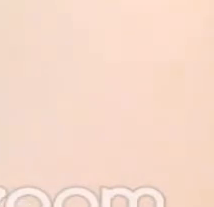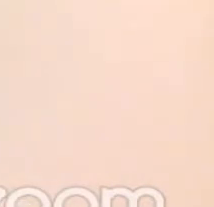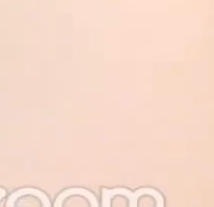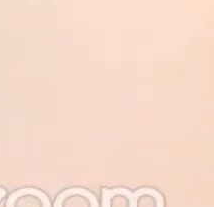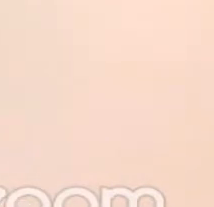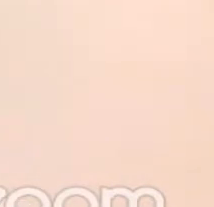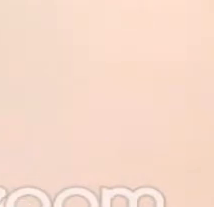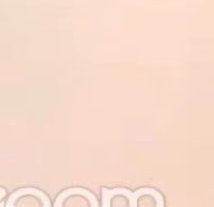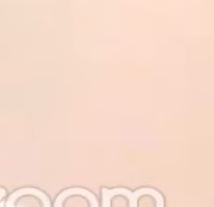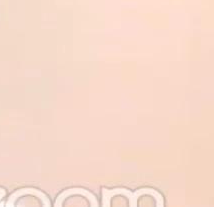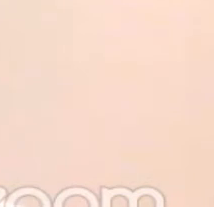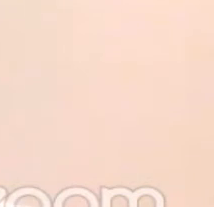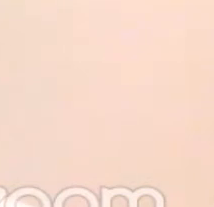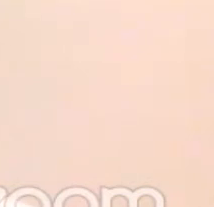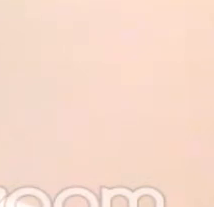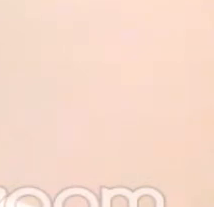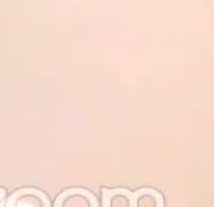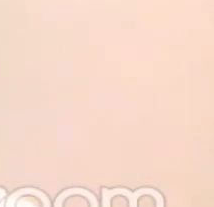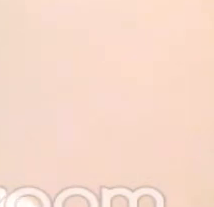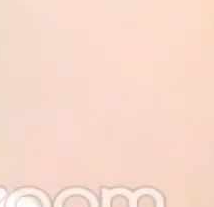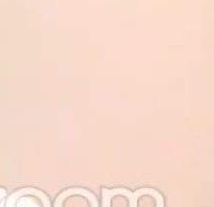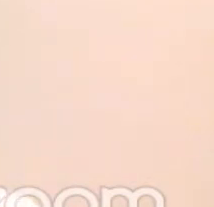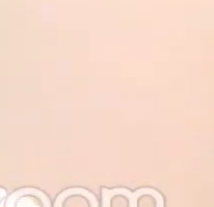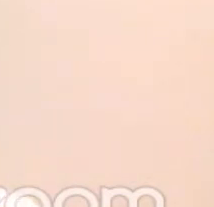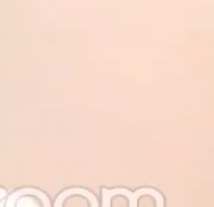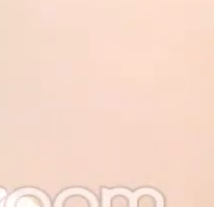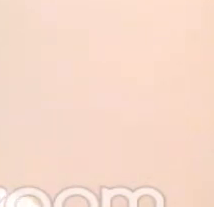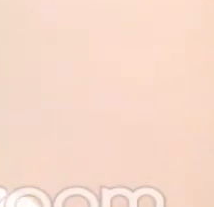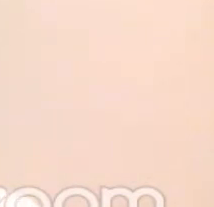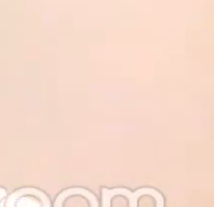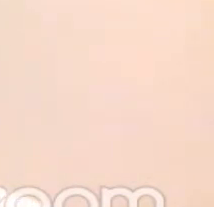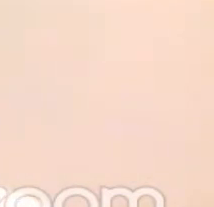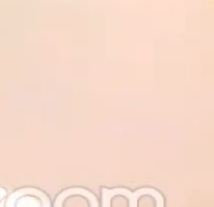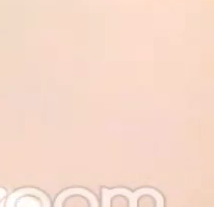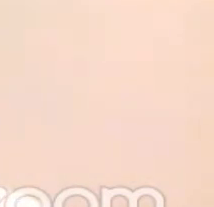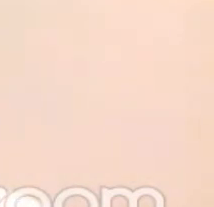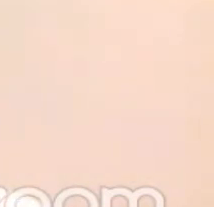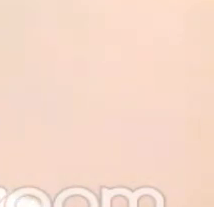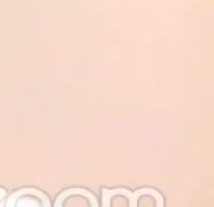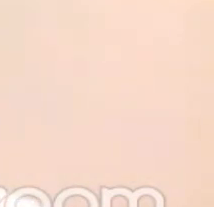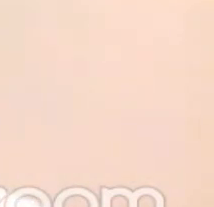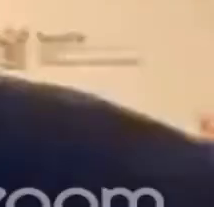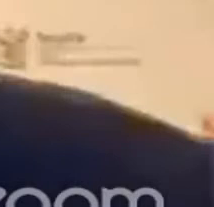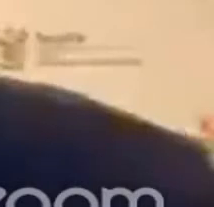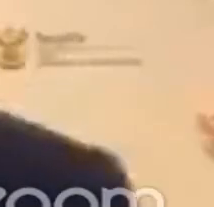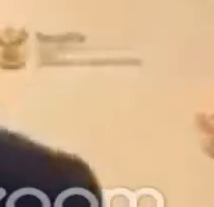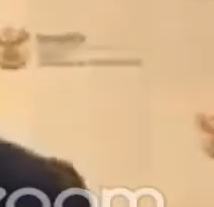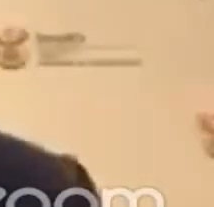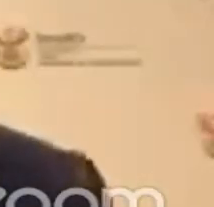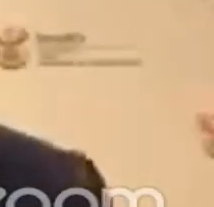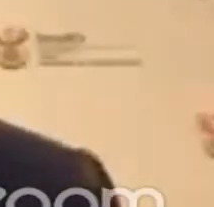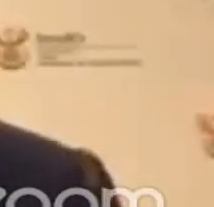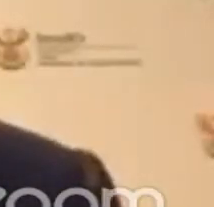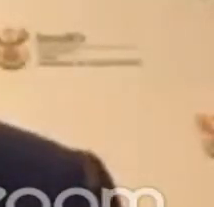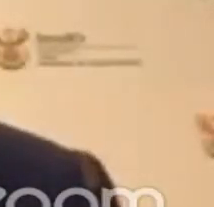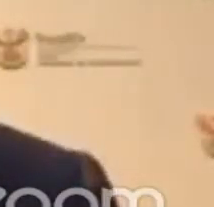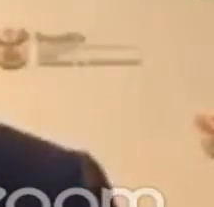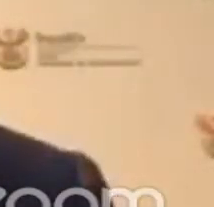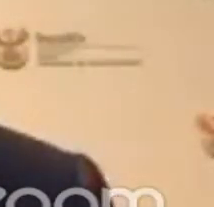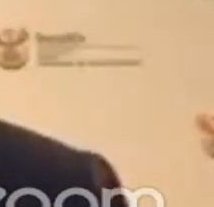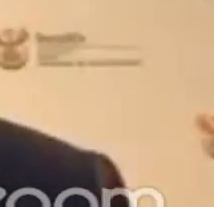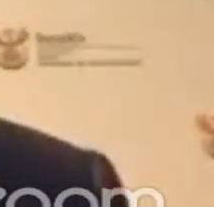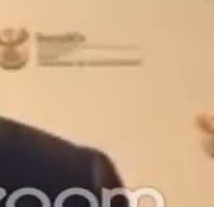not hear you. Would you like to finish your thoughts, Minister? Yes, thank you. There are just two